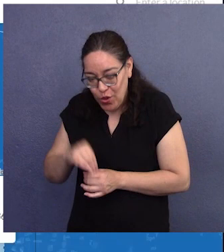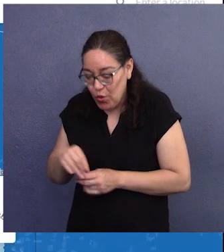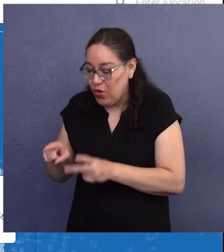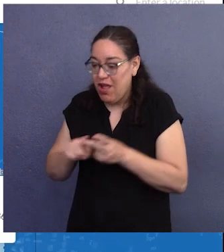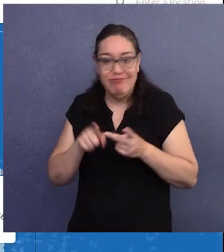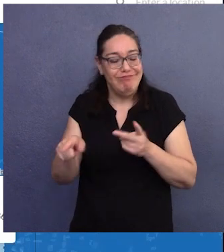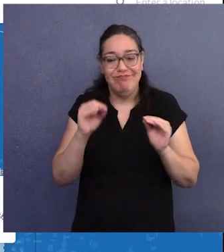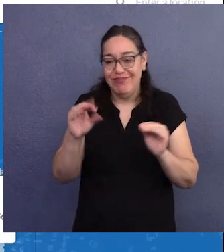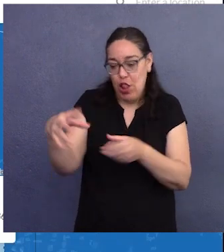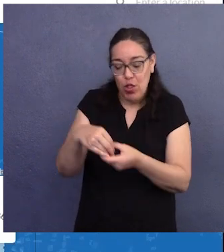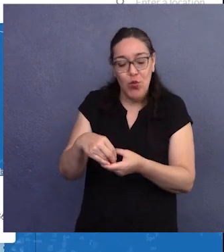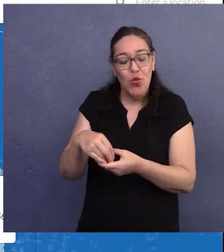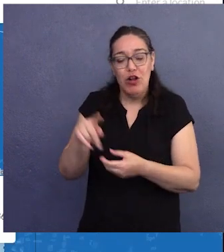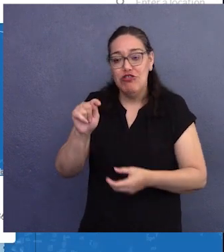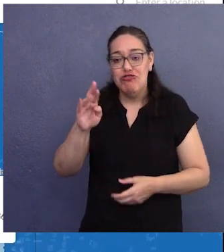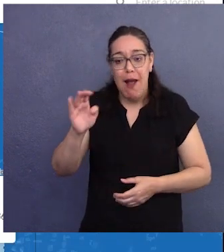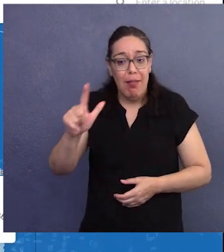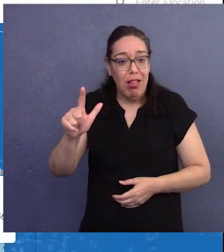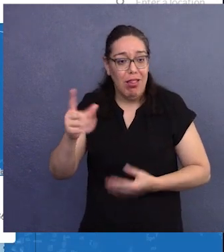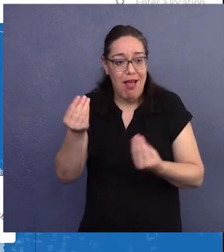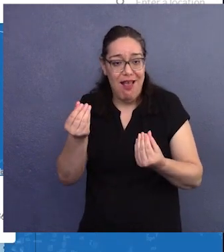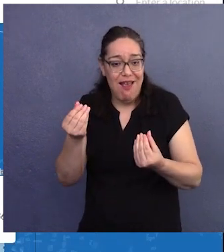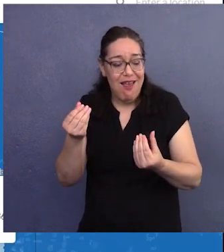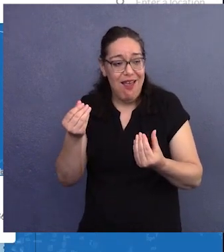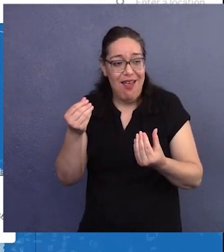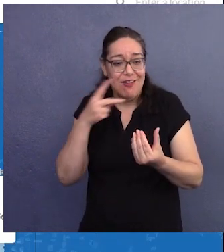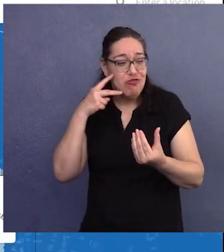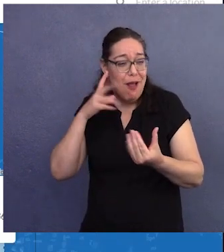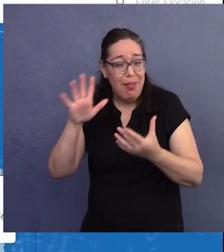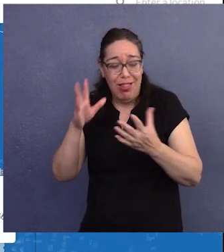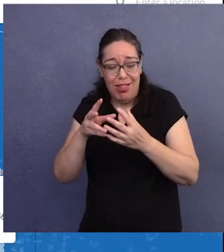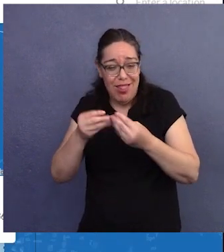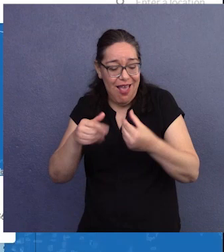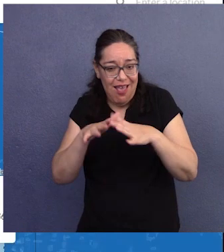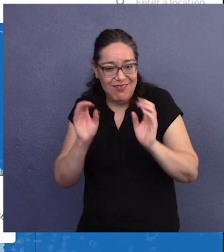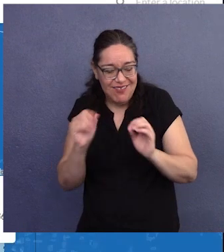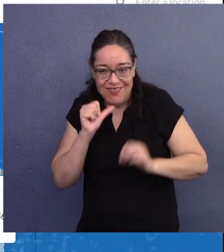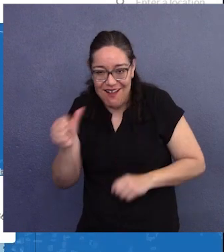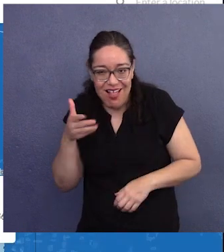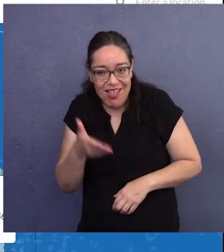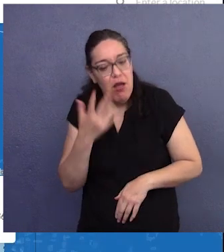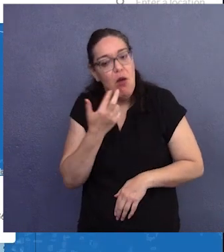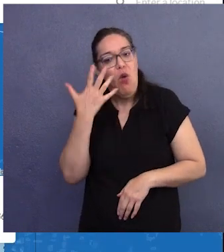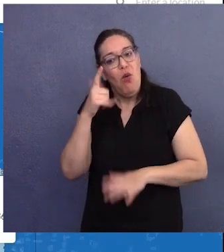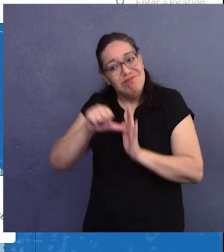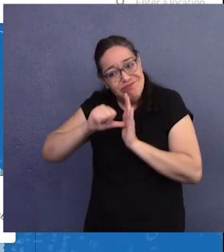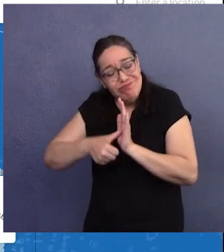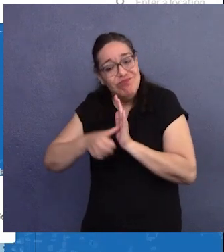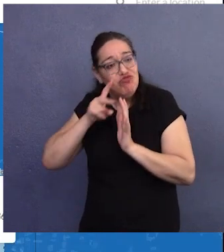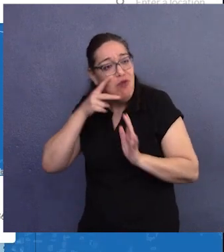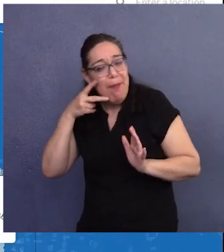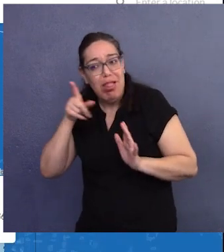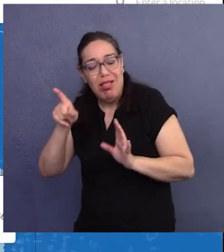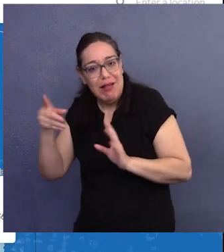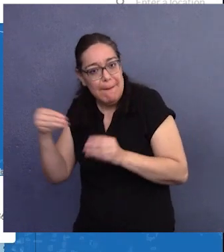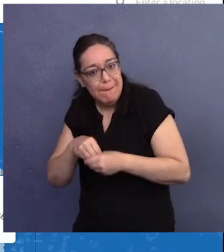land. And so that's why we wanted to emphasize the tribal commitment, because it may not show up in the map.